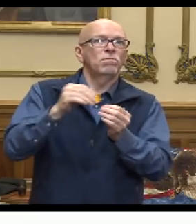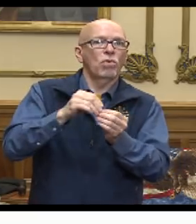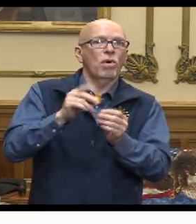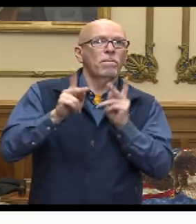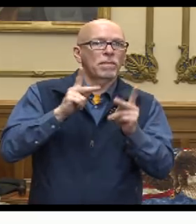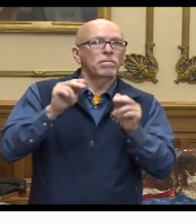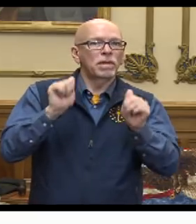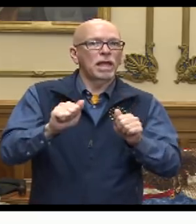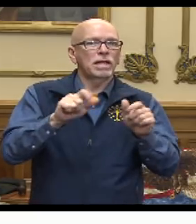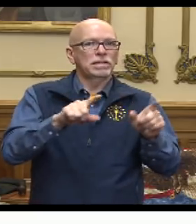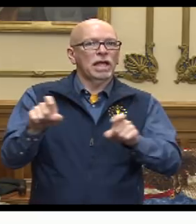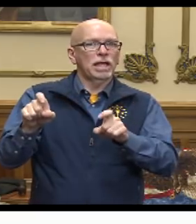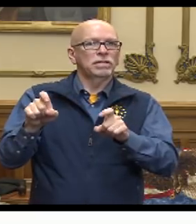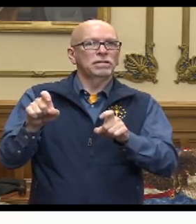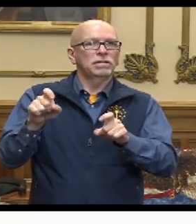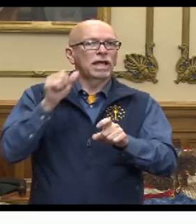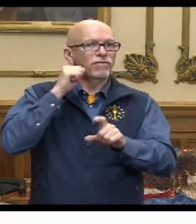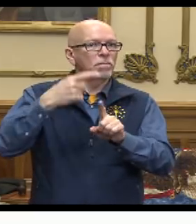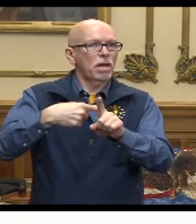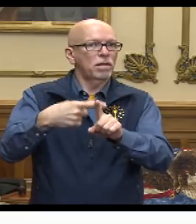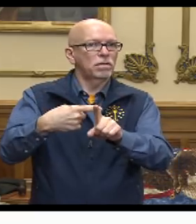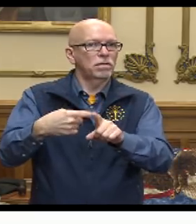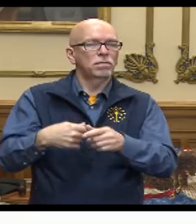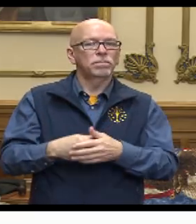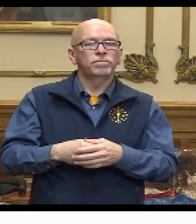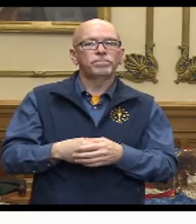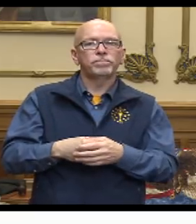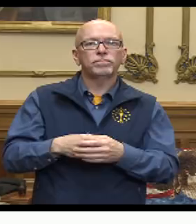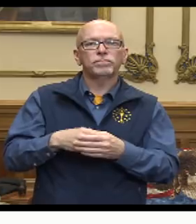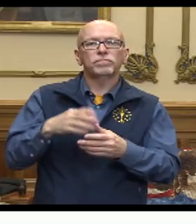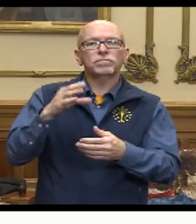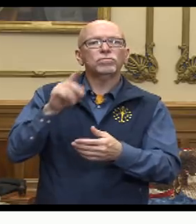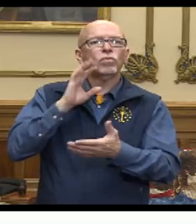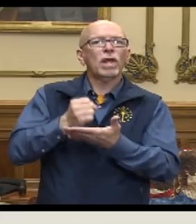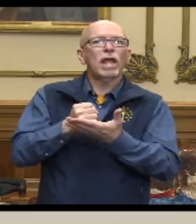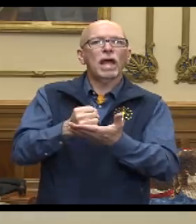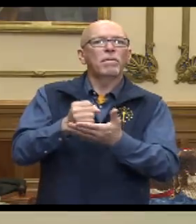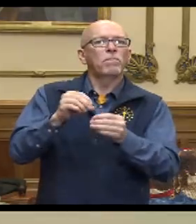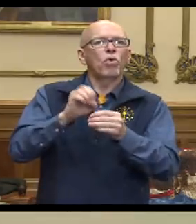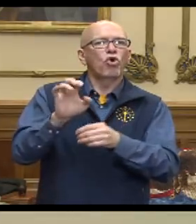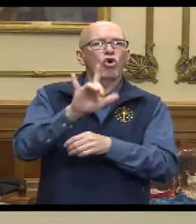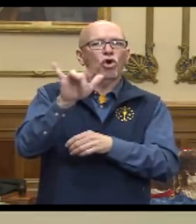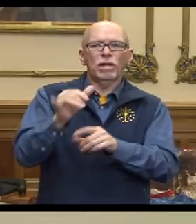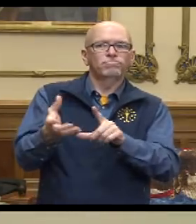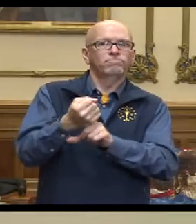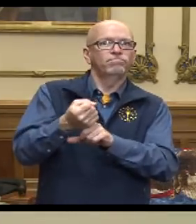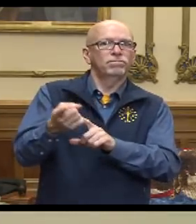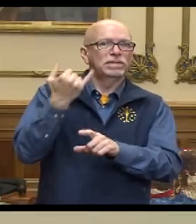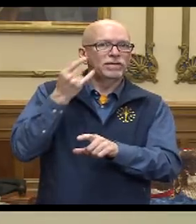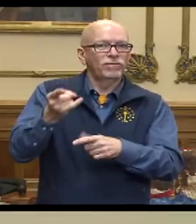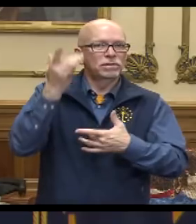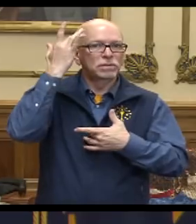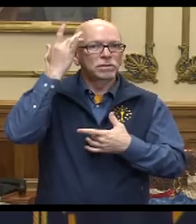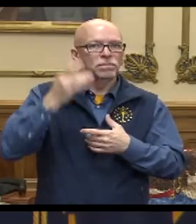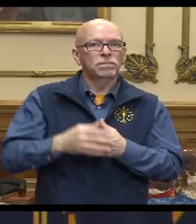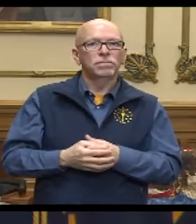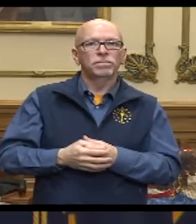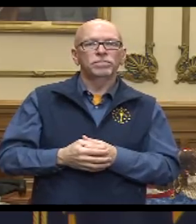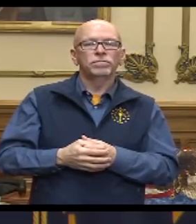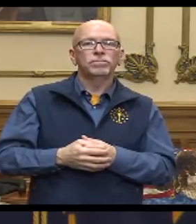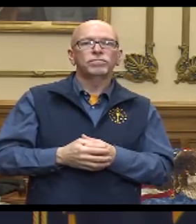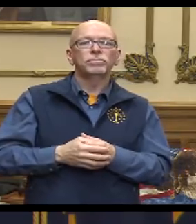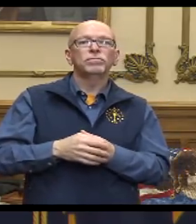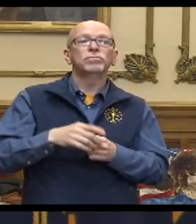to get tested per month and aid in the early detection of new cases.